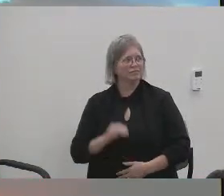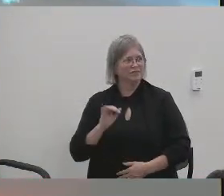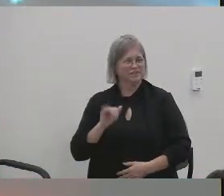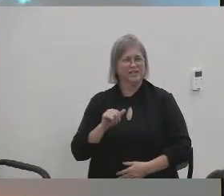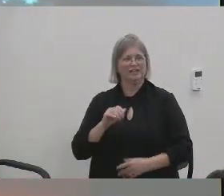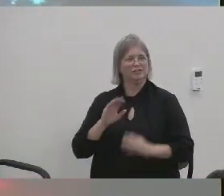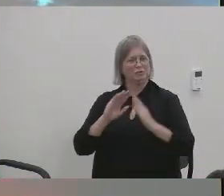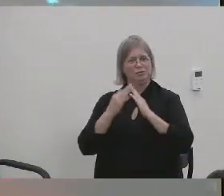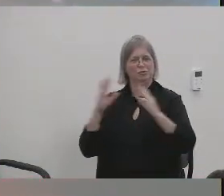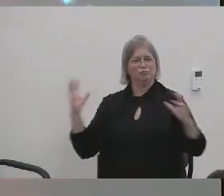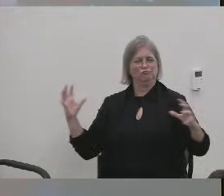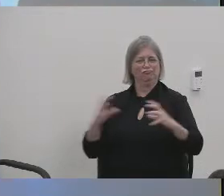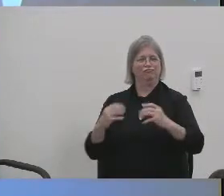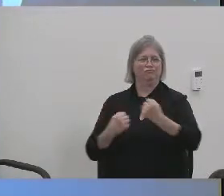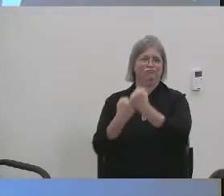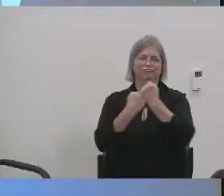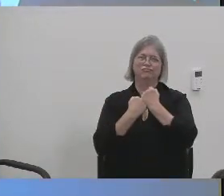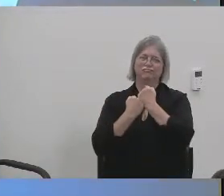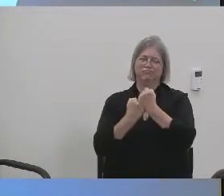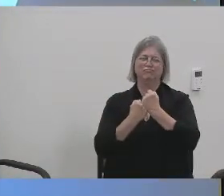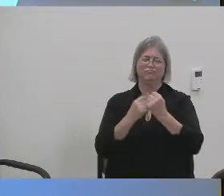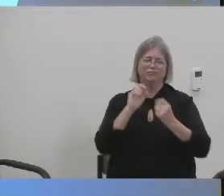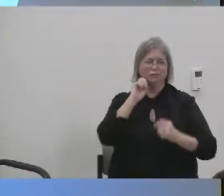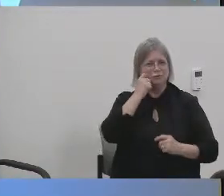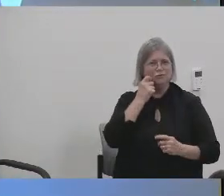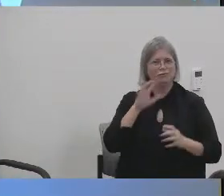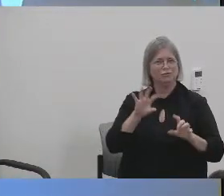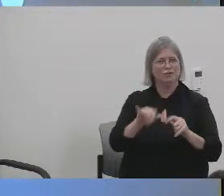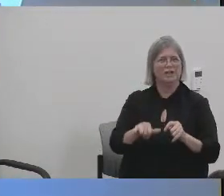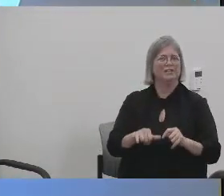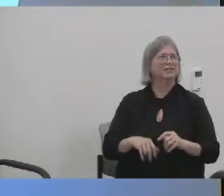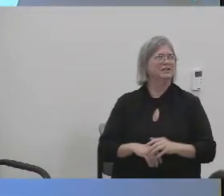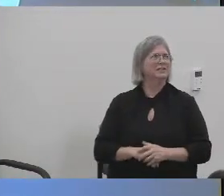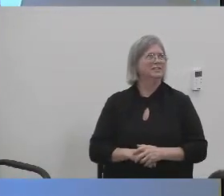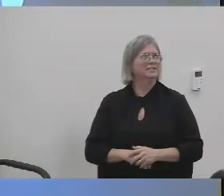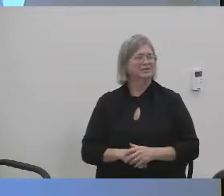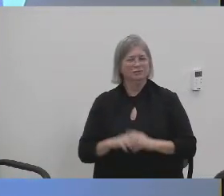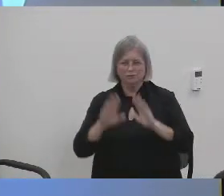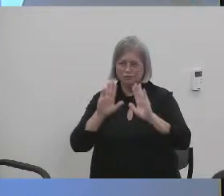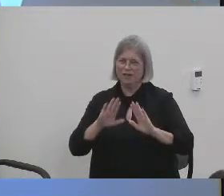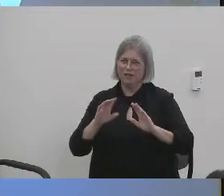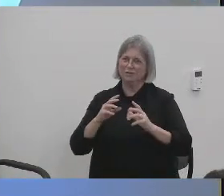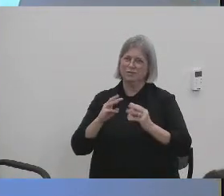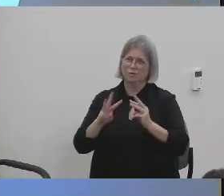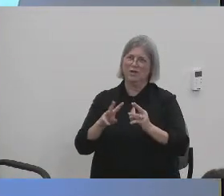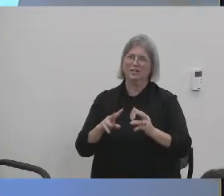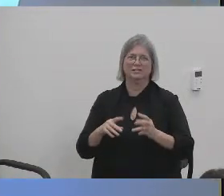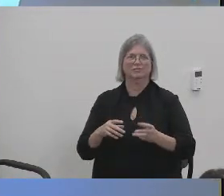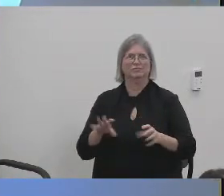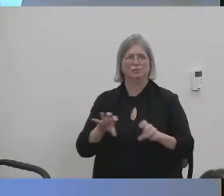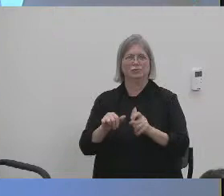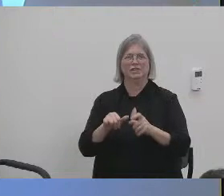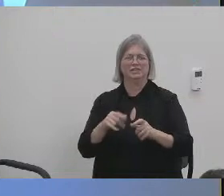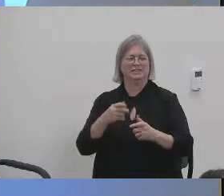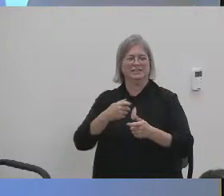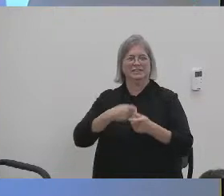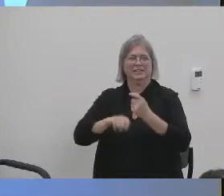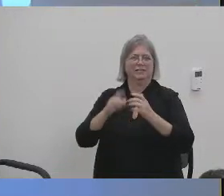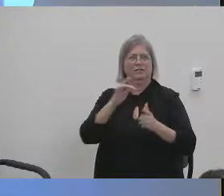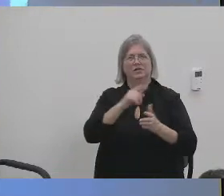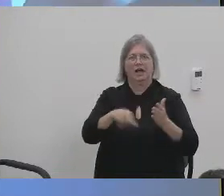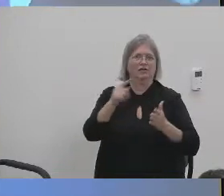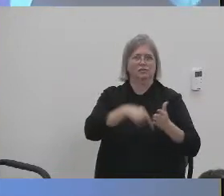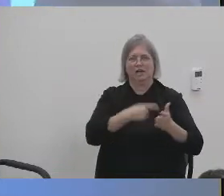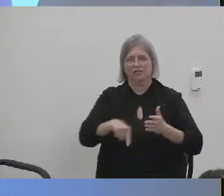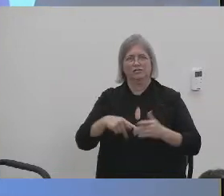That's a community coming together right there, man. That's pretty and cool. And what a great way to do that, yeah. Instead of just canceling like prom and so many things that had to be canceled in the spring.